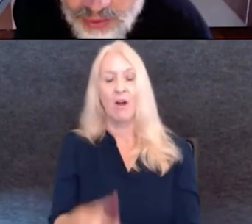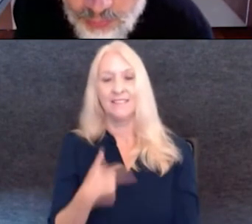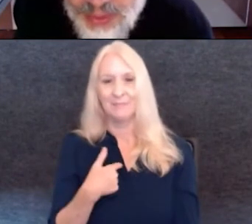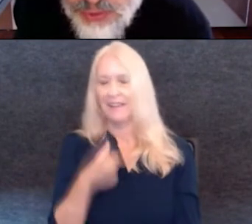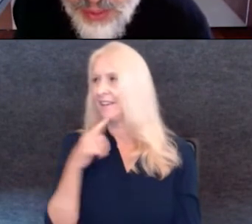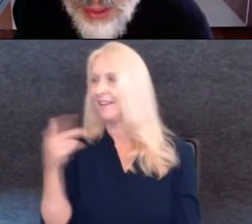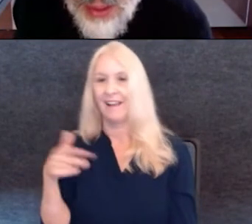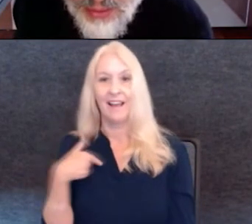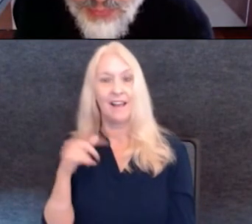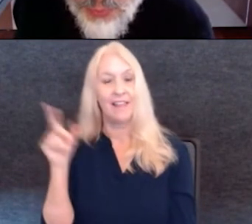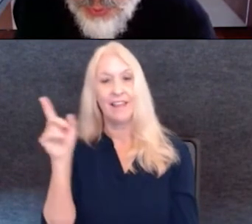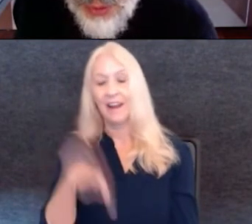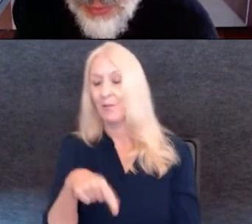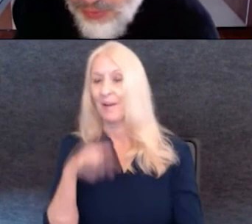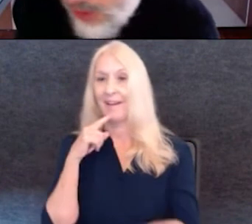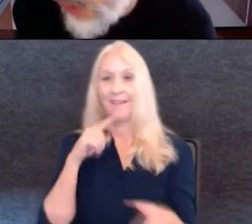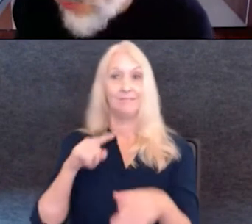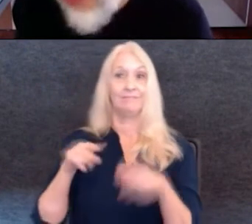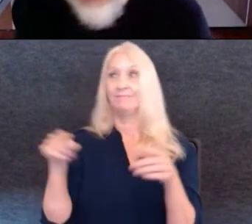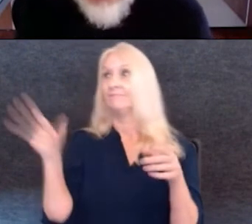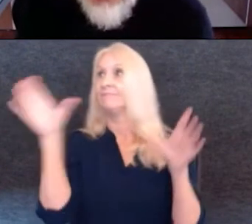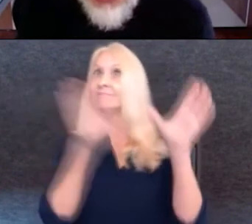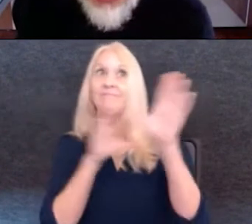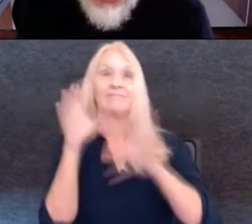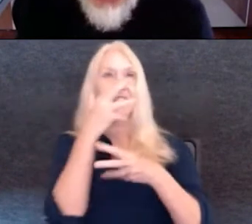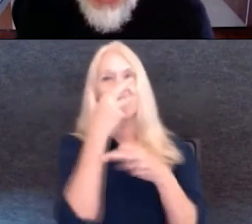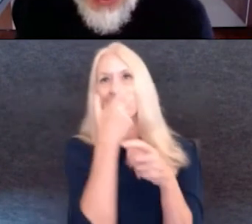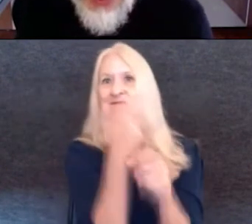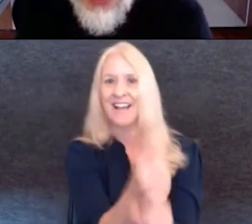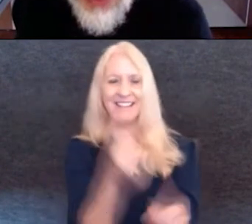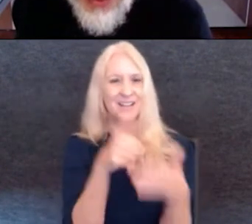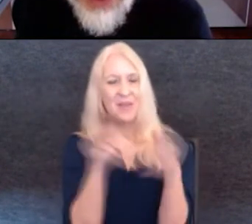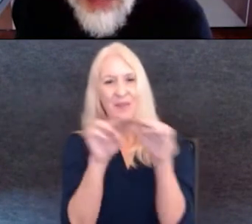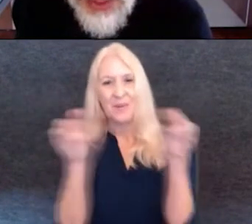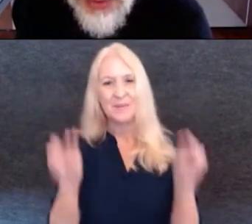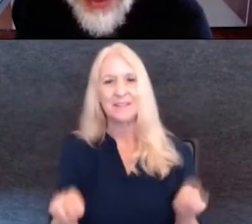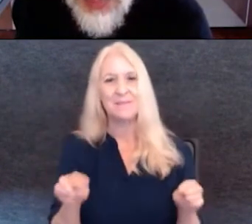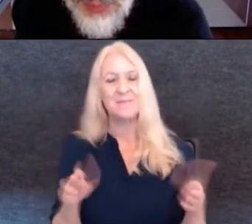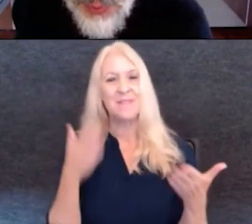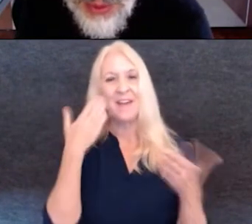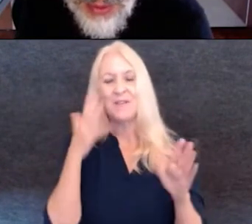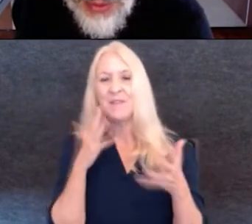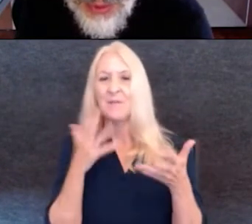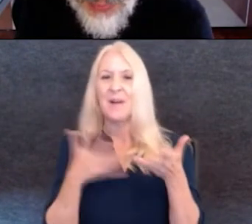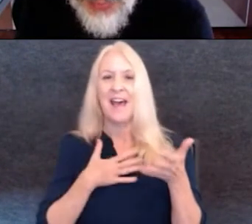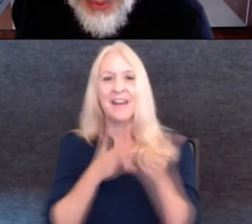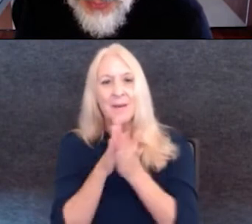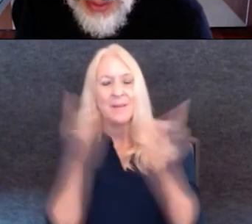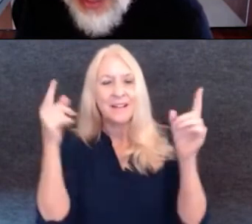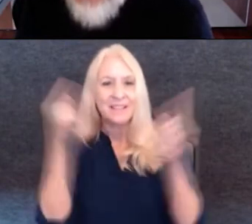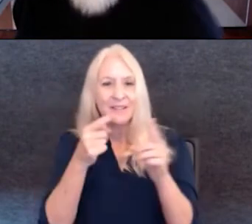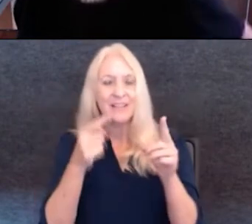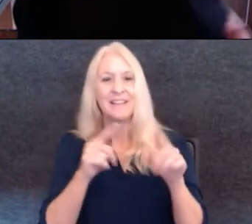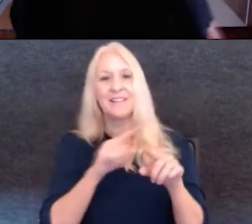in the chair of Pancho Villa in the Museo de la Ciudad de Mexico, no? Because I was lost, and I don't know if I have any ambition at that moment, so I sit at the chair of